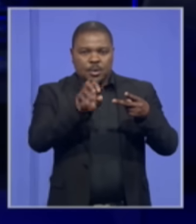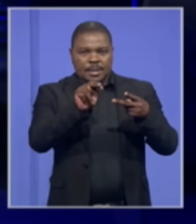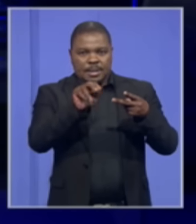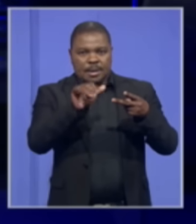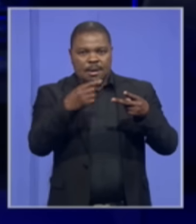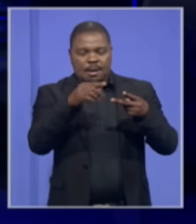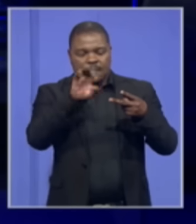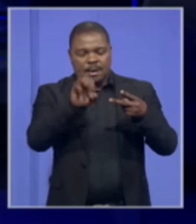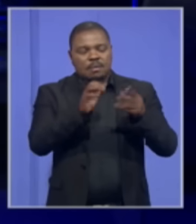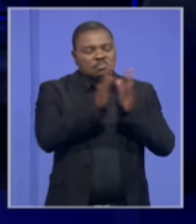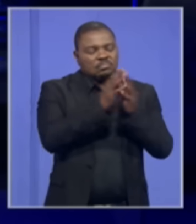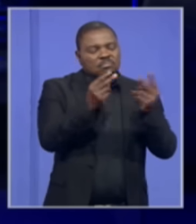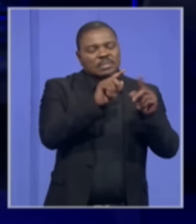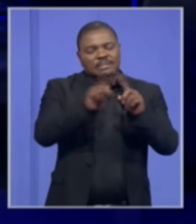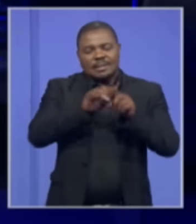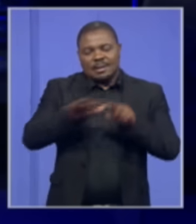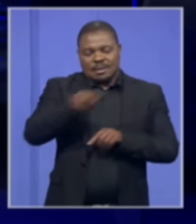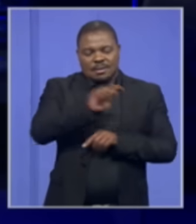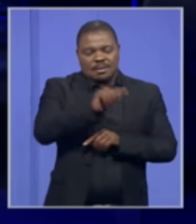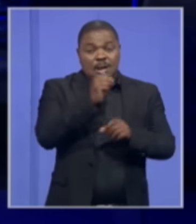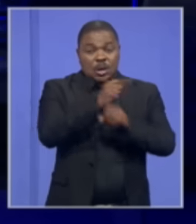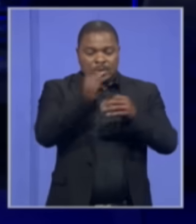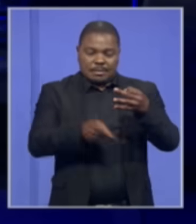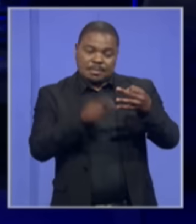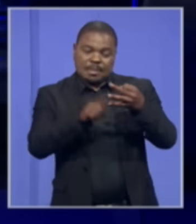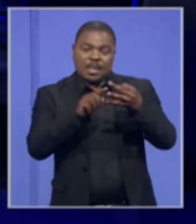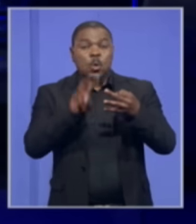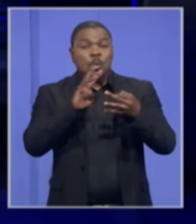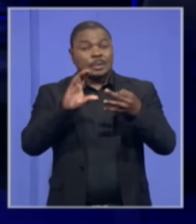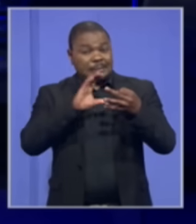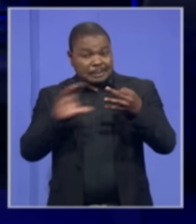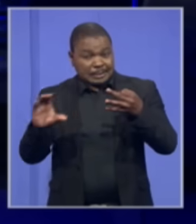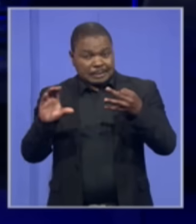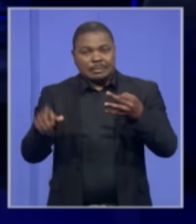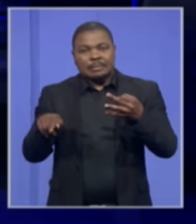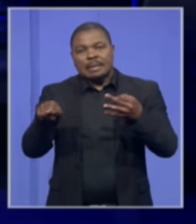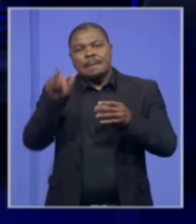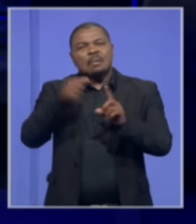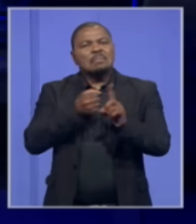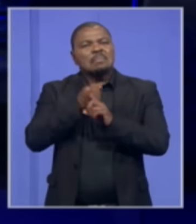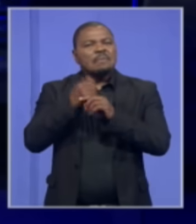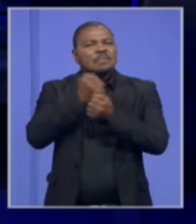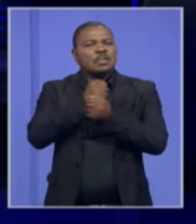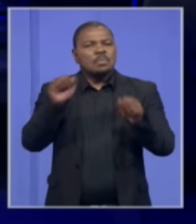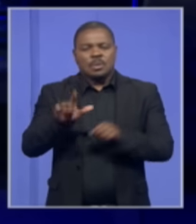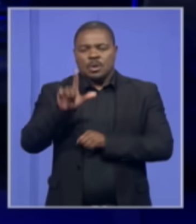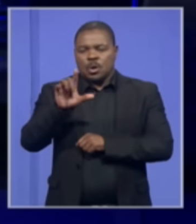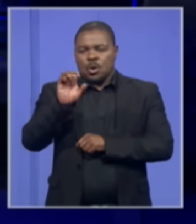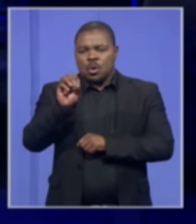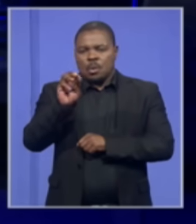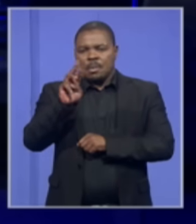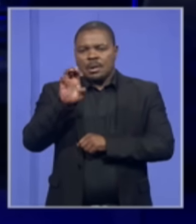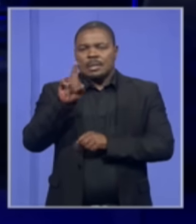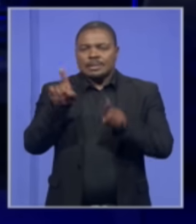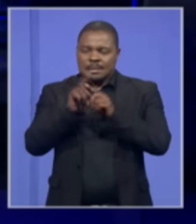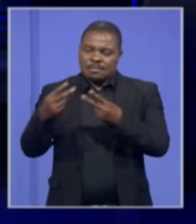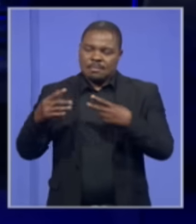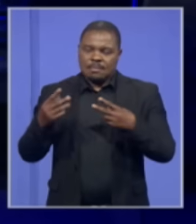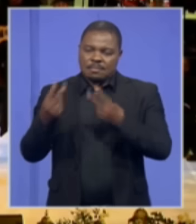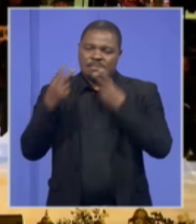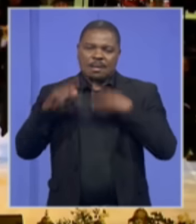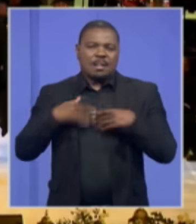fapaneng provinseng ya Gauteng. Western Cape teng ho bile le tshebeletso ya lepato ya moitseki wa tokoloho e leng Rashid Lombard.